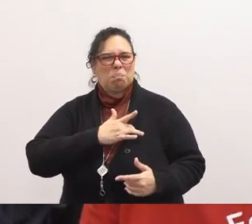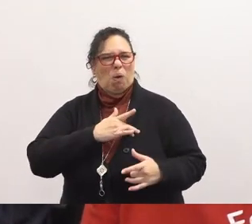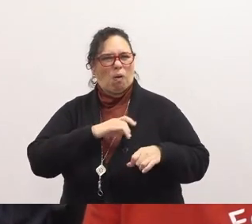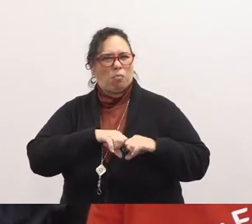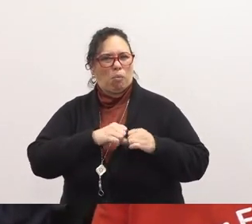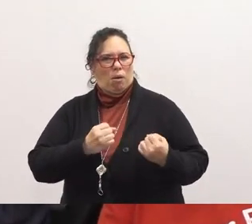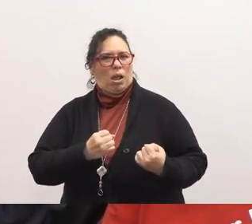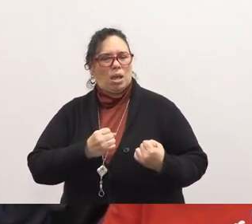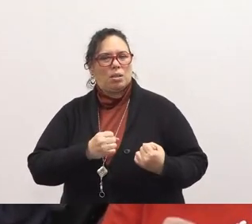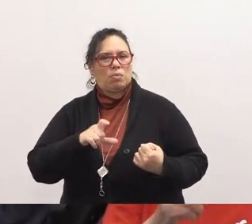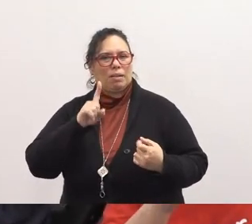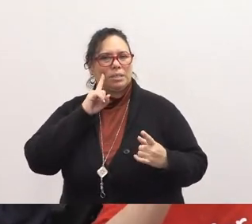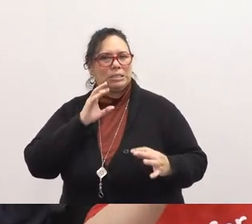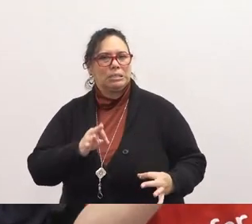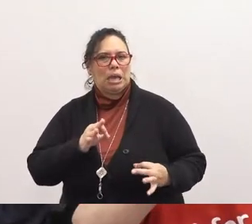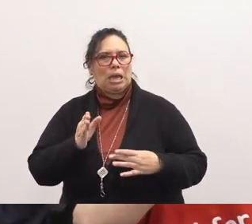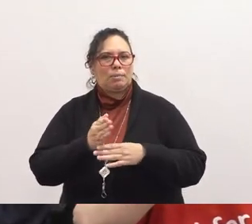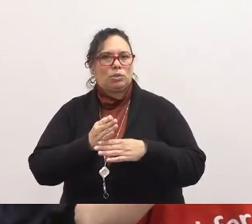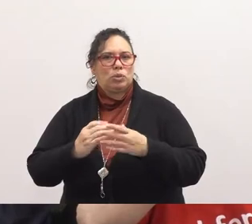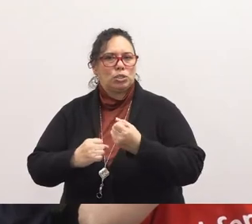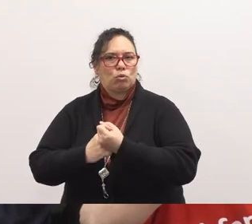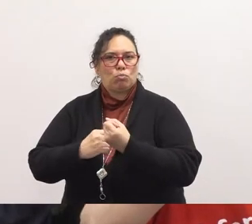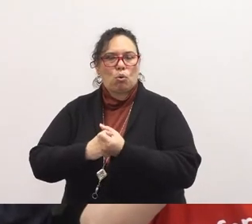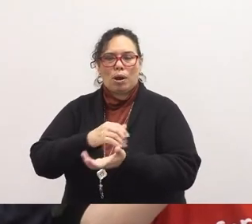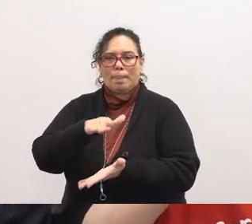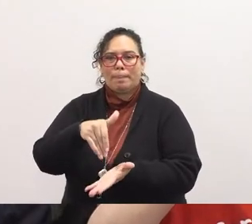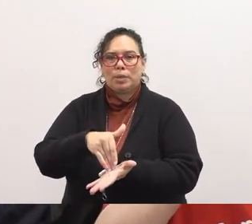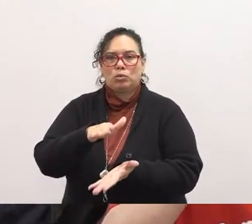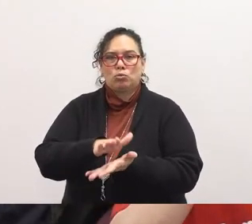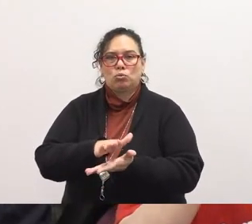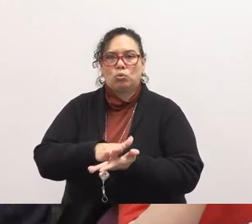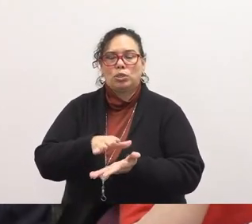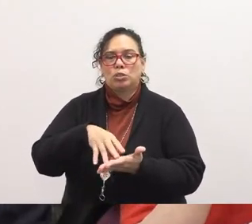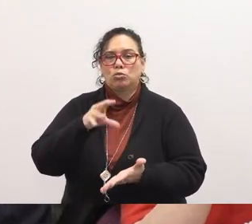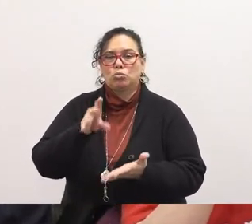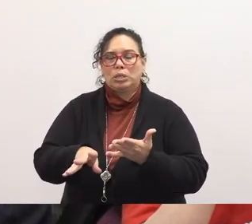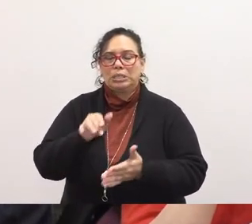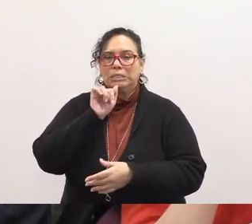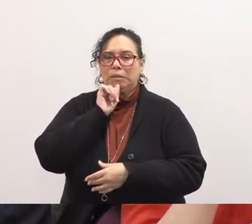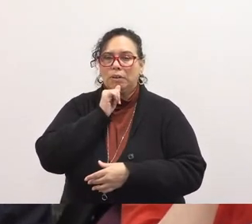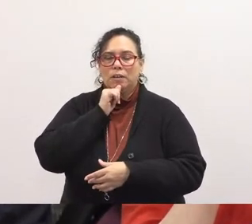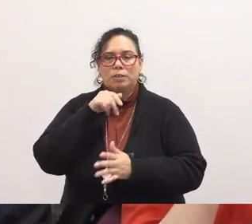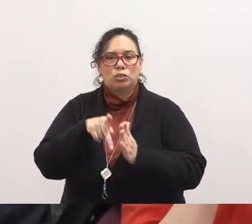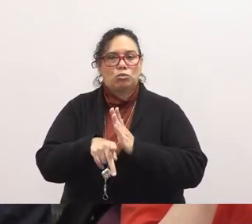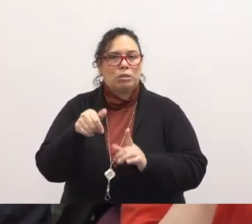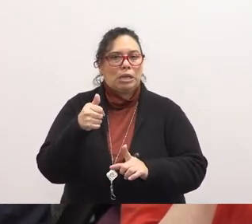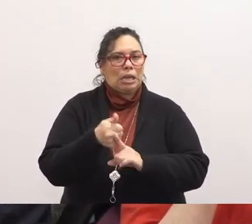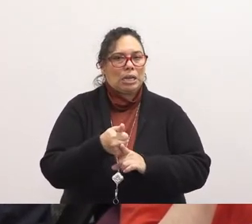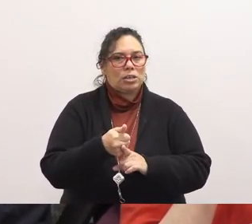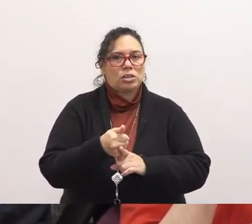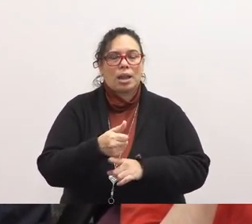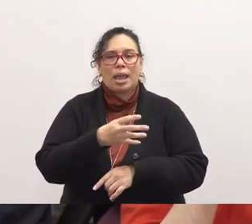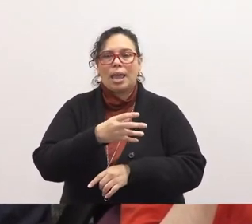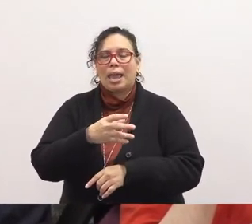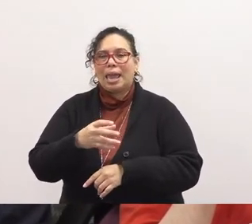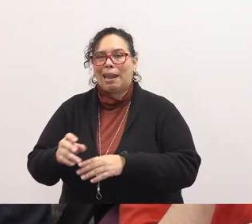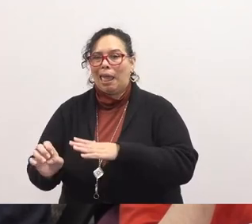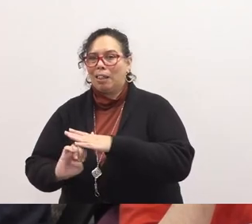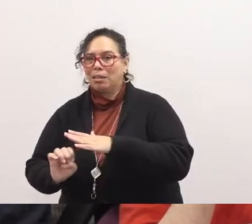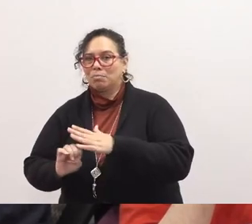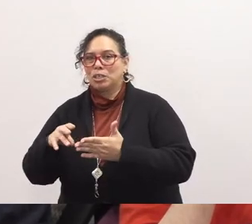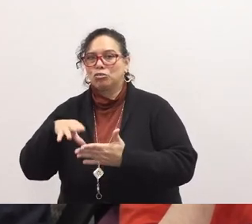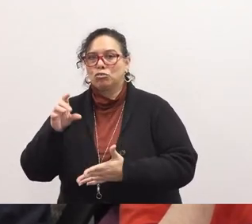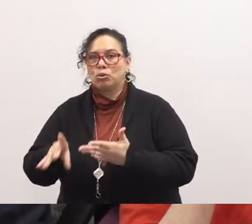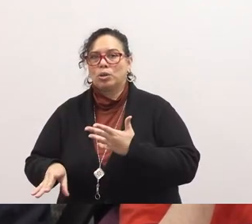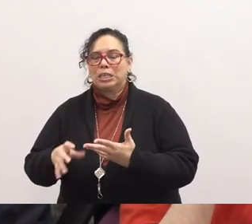heart when I have to decide between supporting my middle school student that is suffering from suicidal ideation and my elementary student